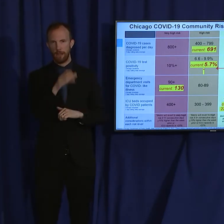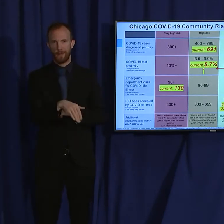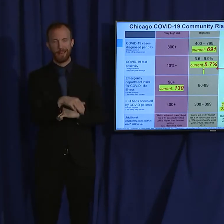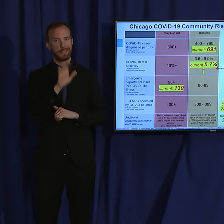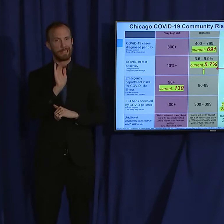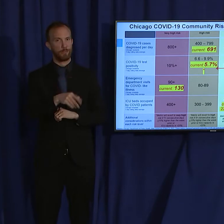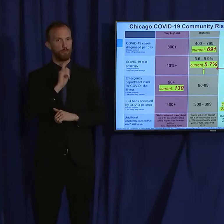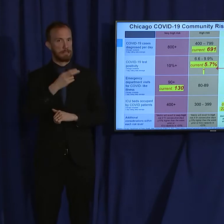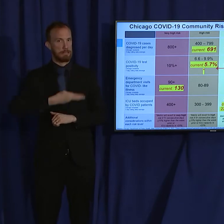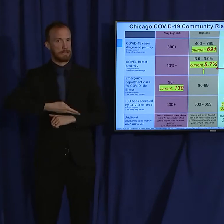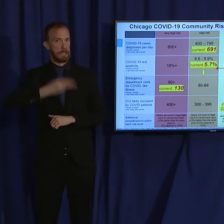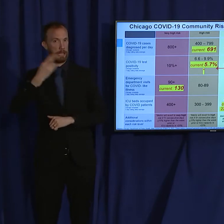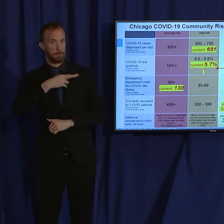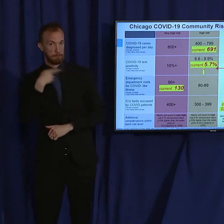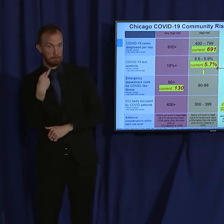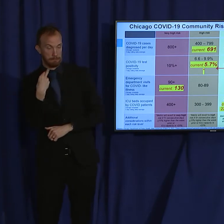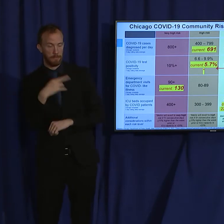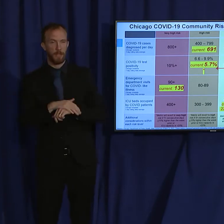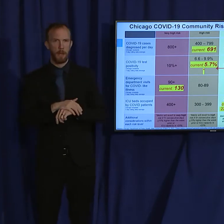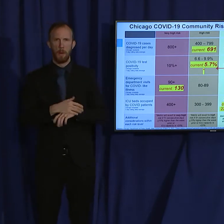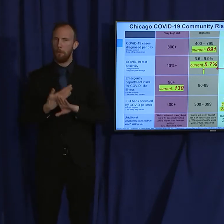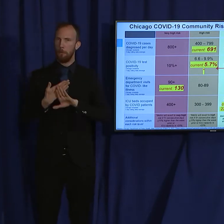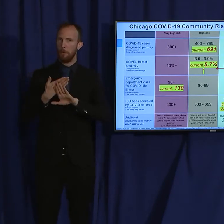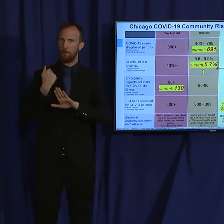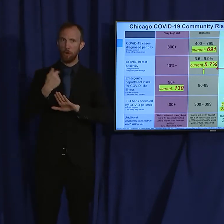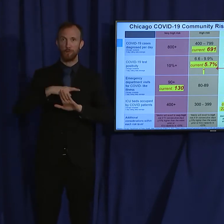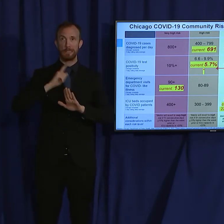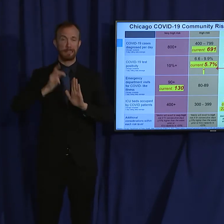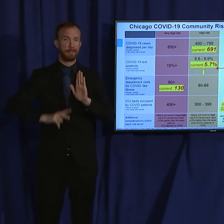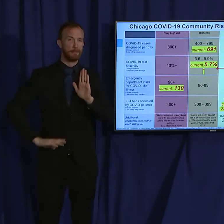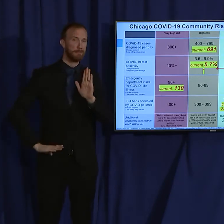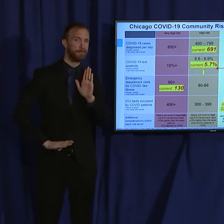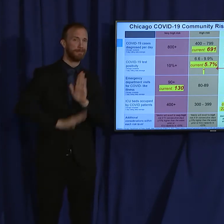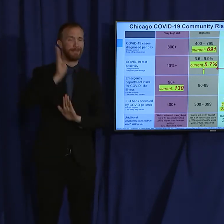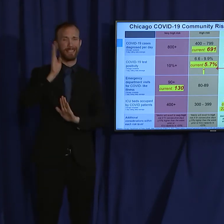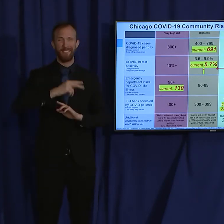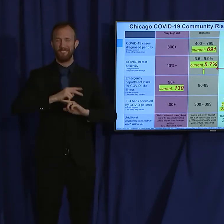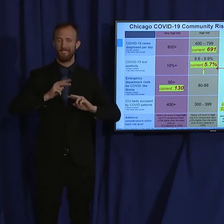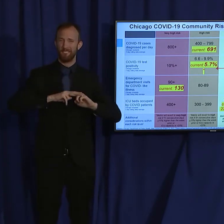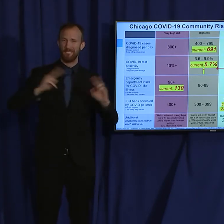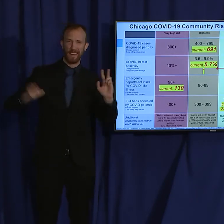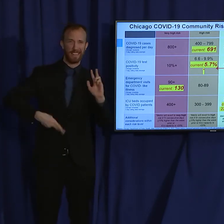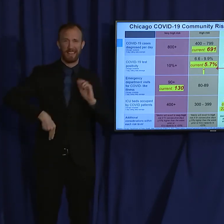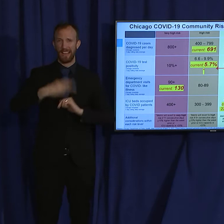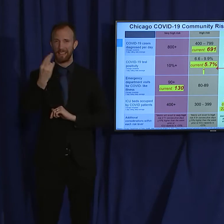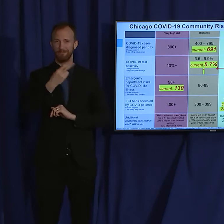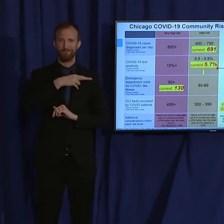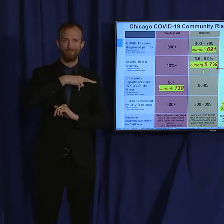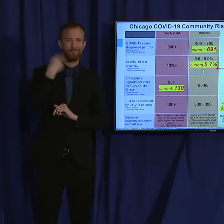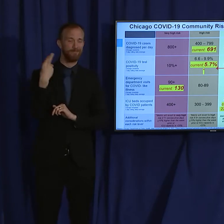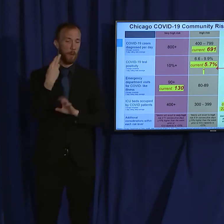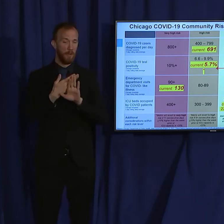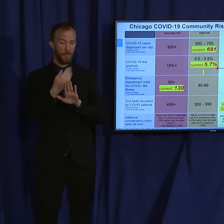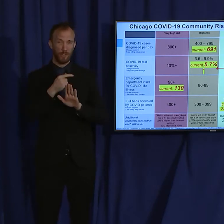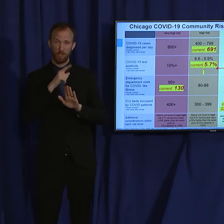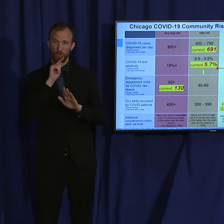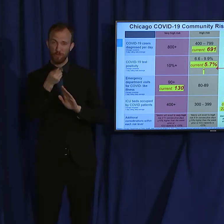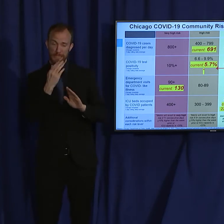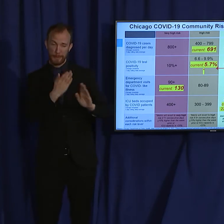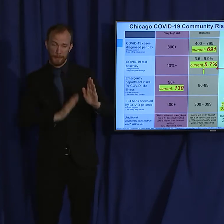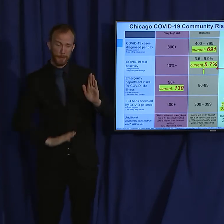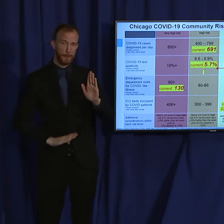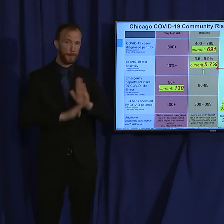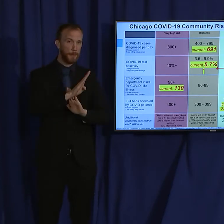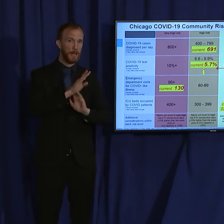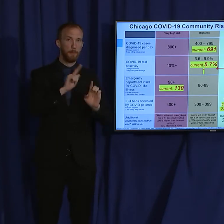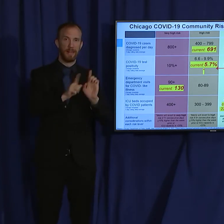territory. We actually were previously in the very high risk because the rate of increase had been so great. But now we're back